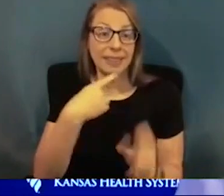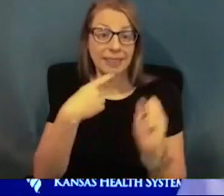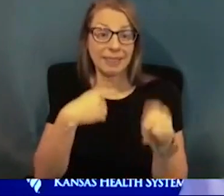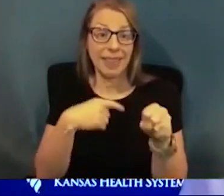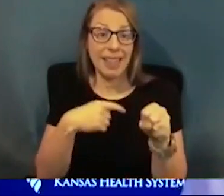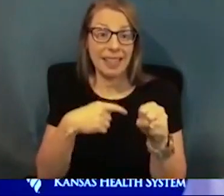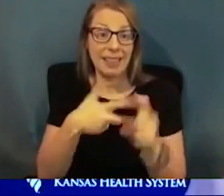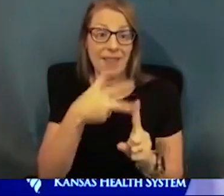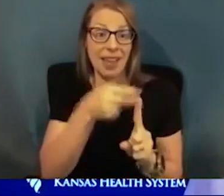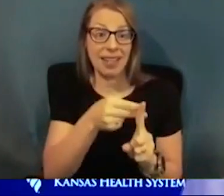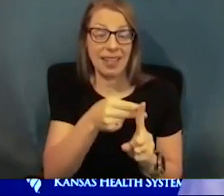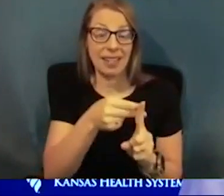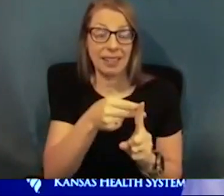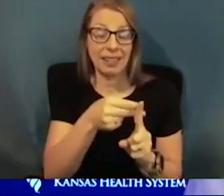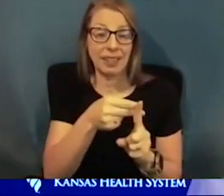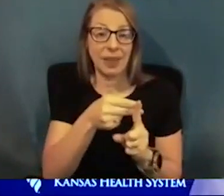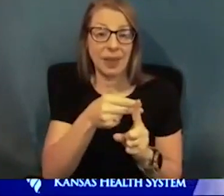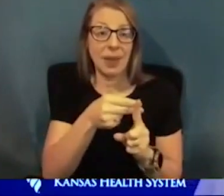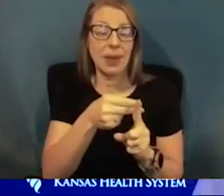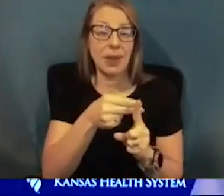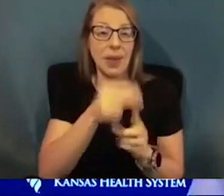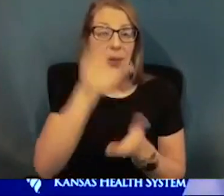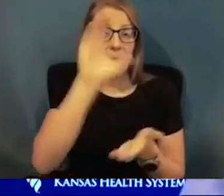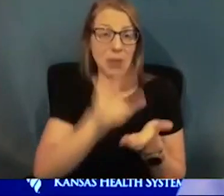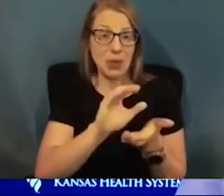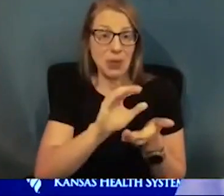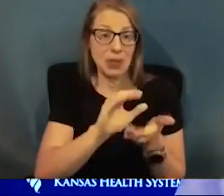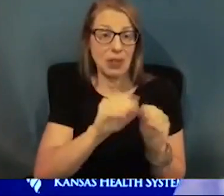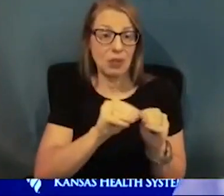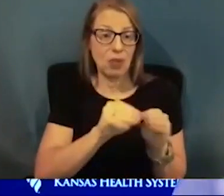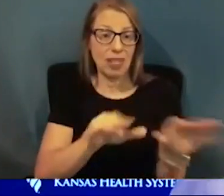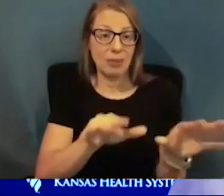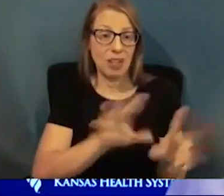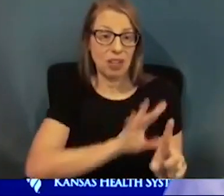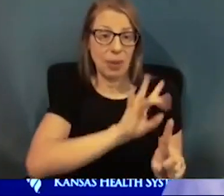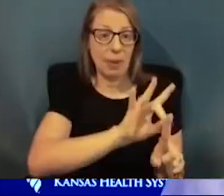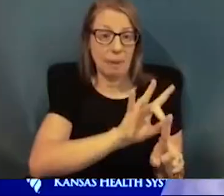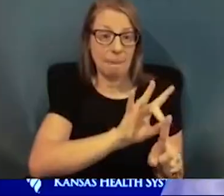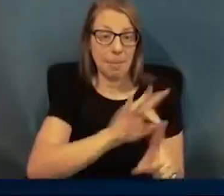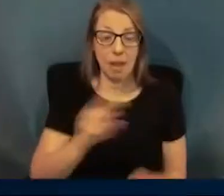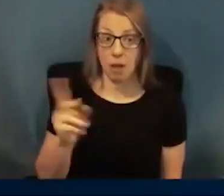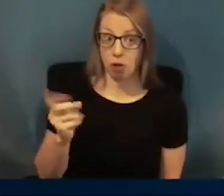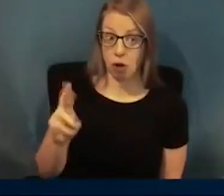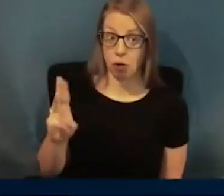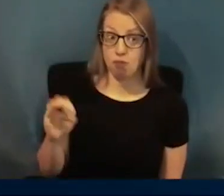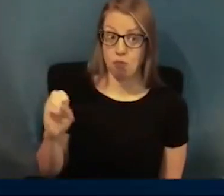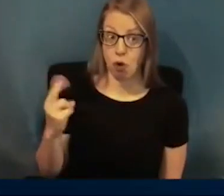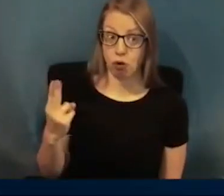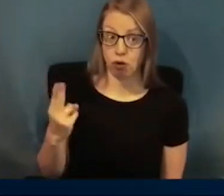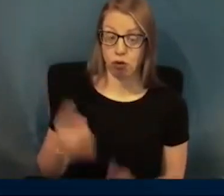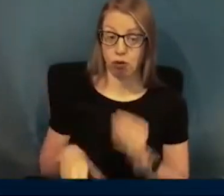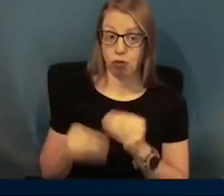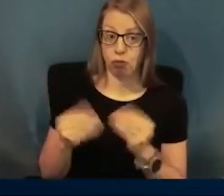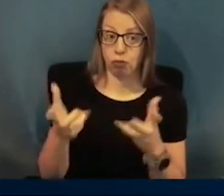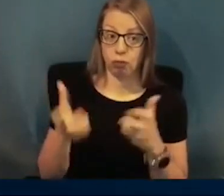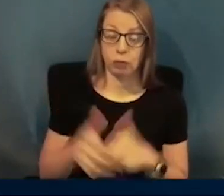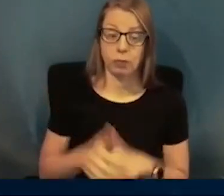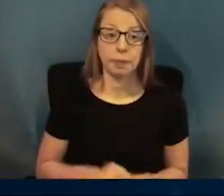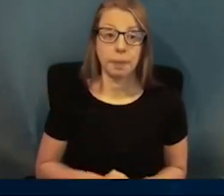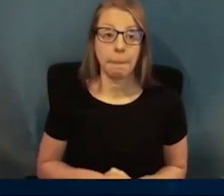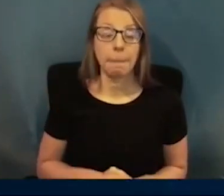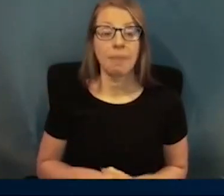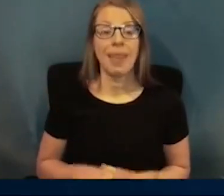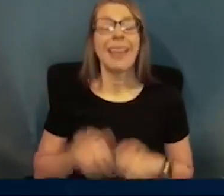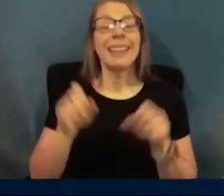likely significantly reduce transmission. Dr. Morsch, you had something to add? I think what we can say,